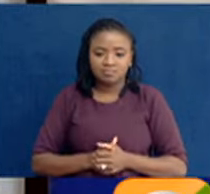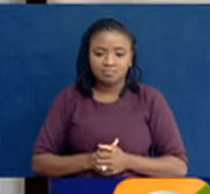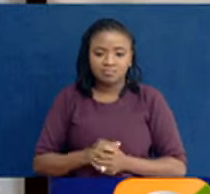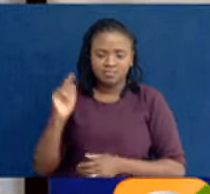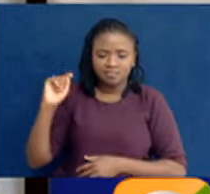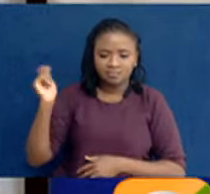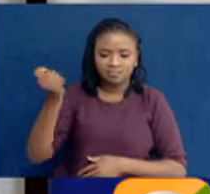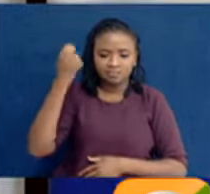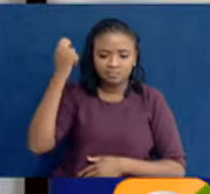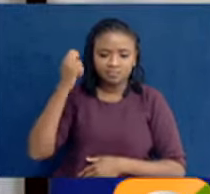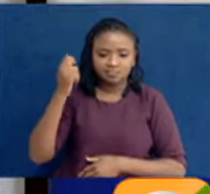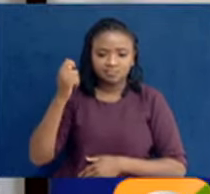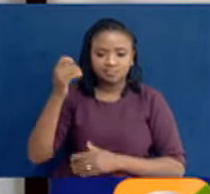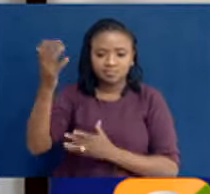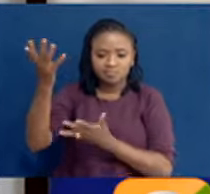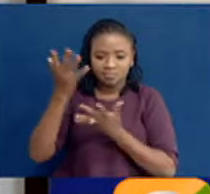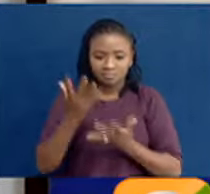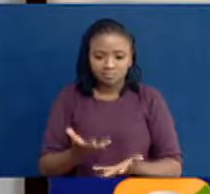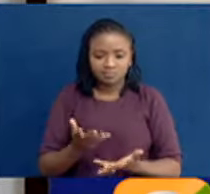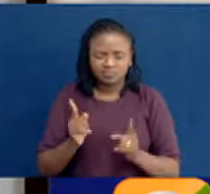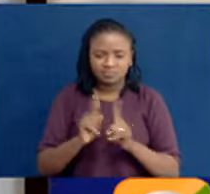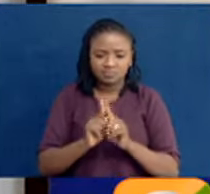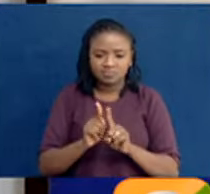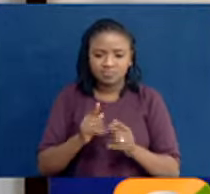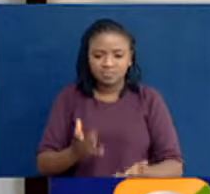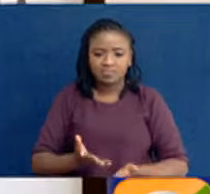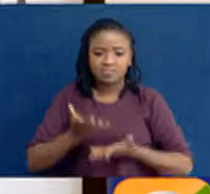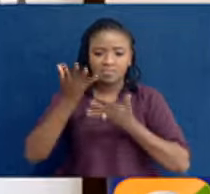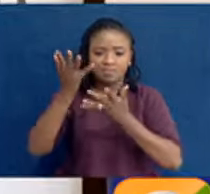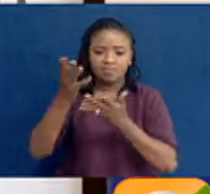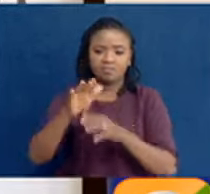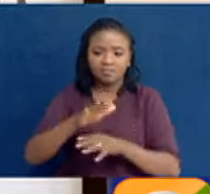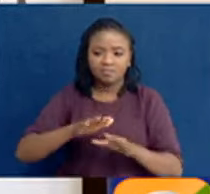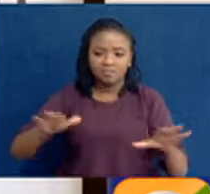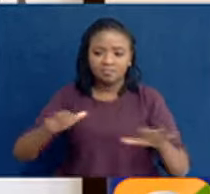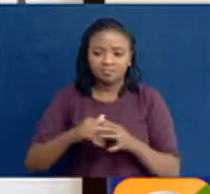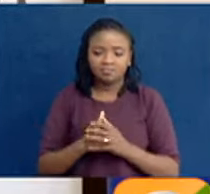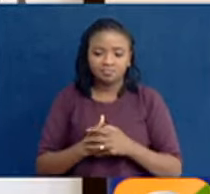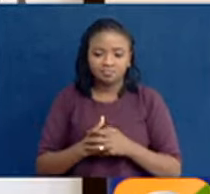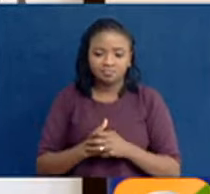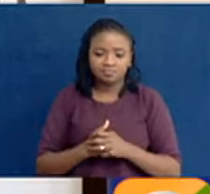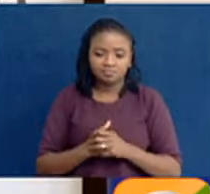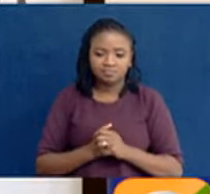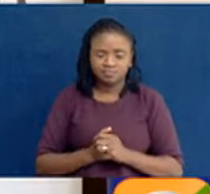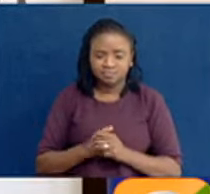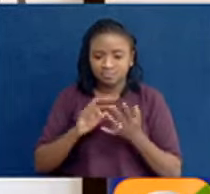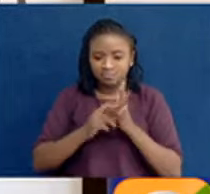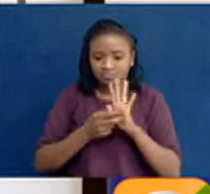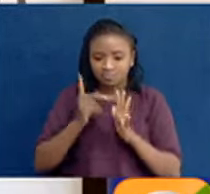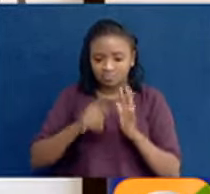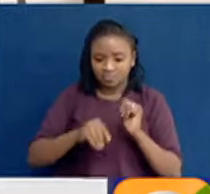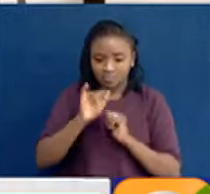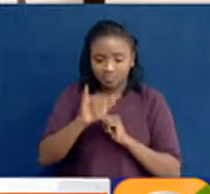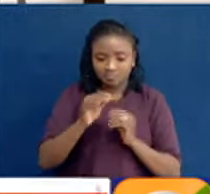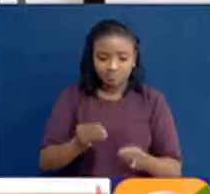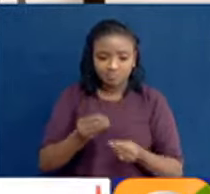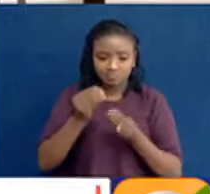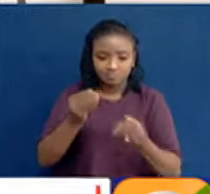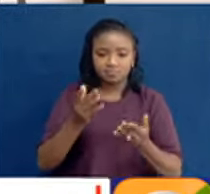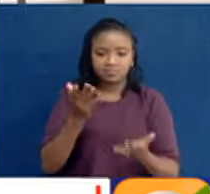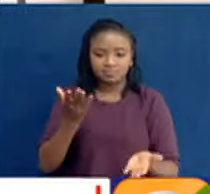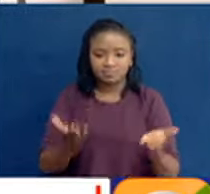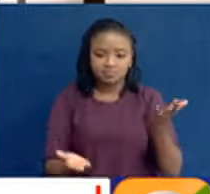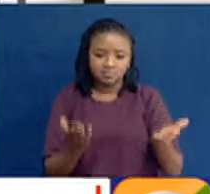Kenya Import and Export Fair. That gives an approximately the trade imbalance